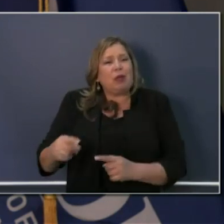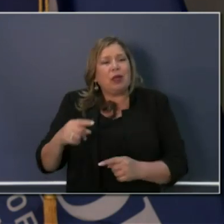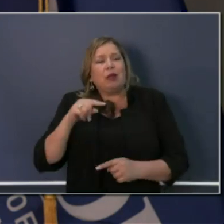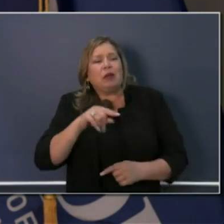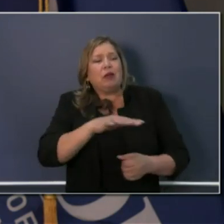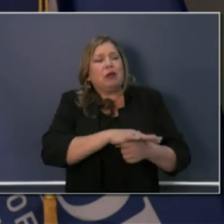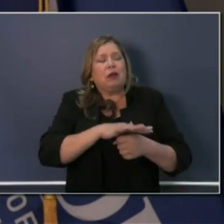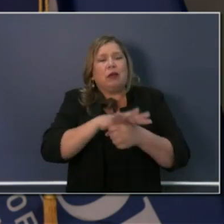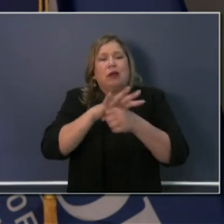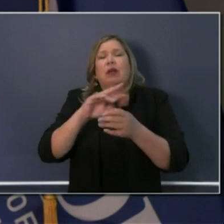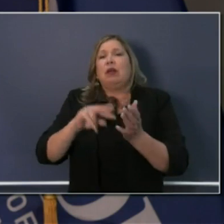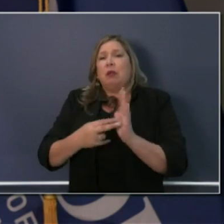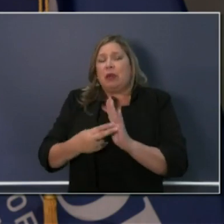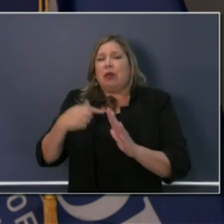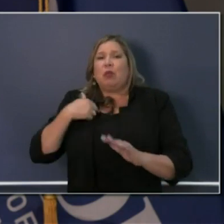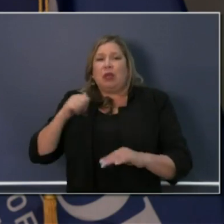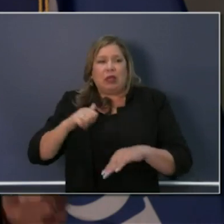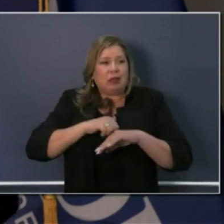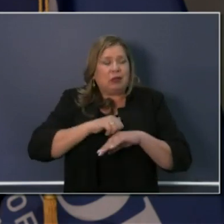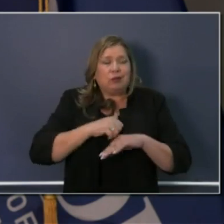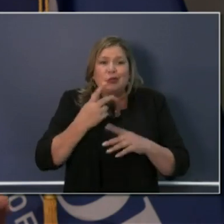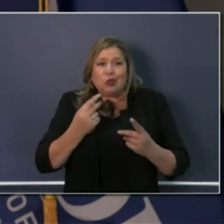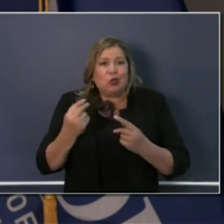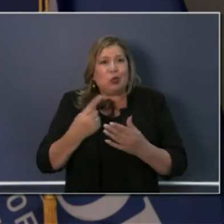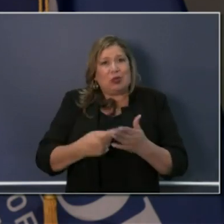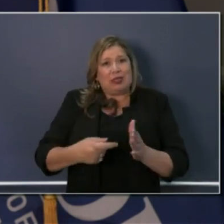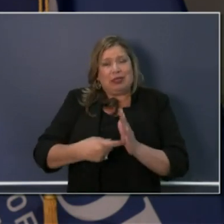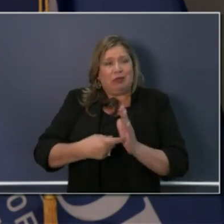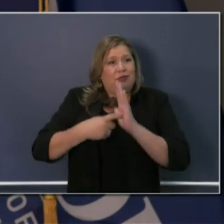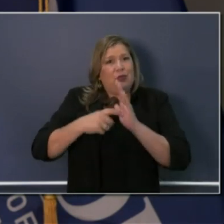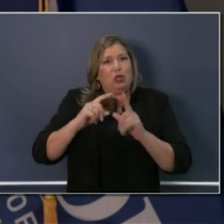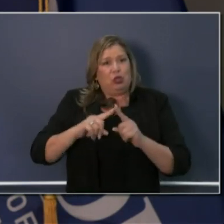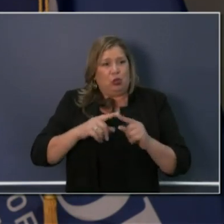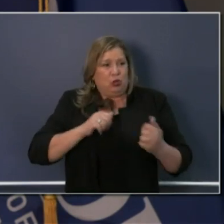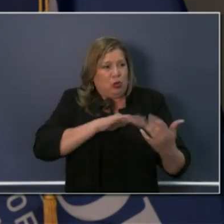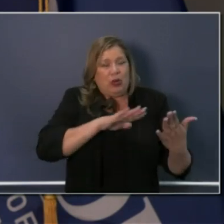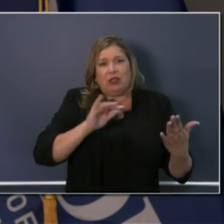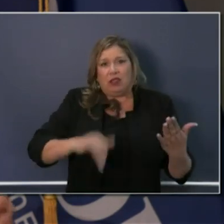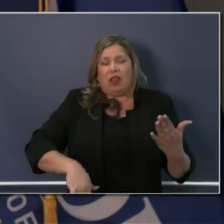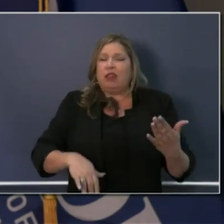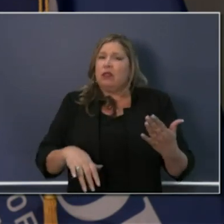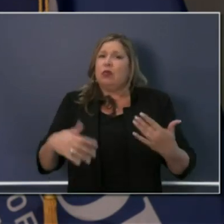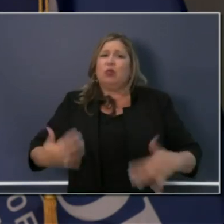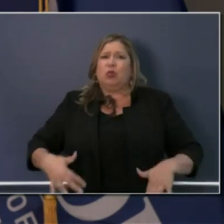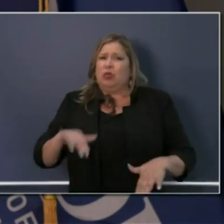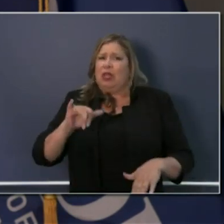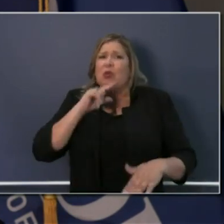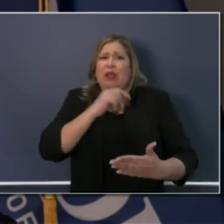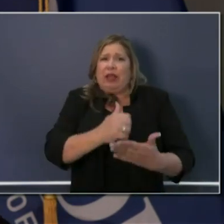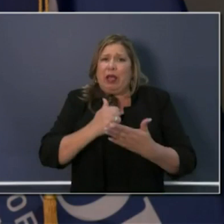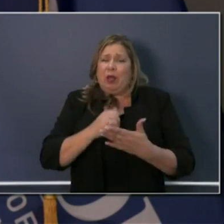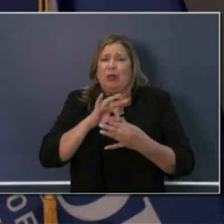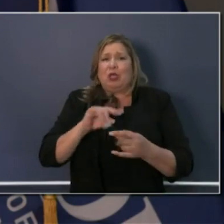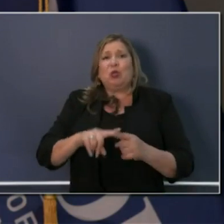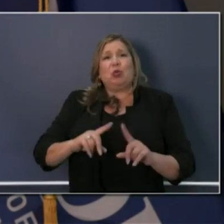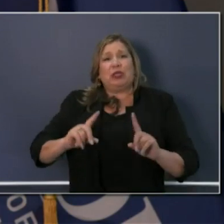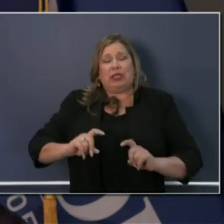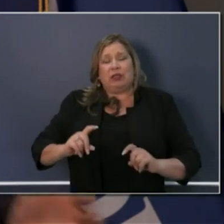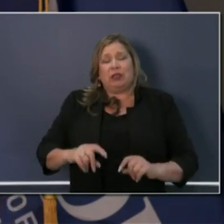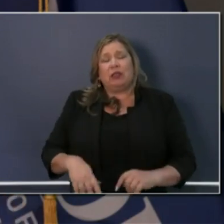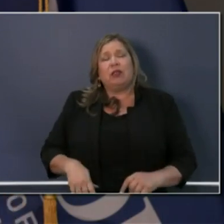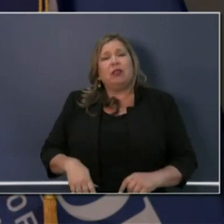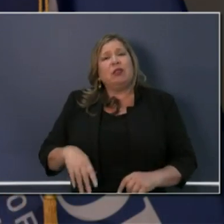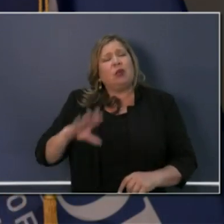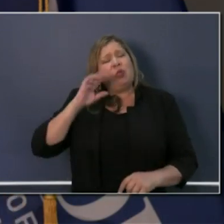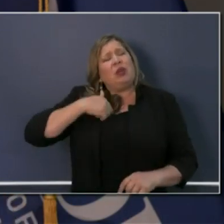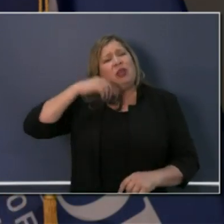to resource accordingly. That is very helpful from a testing protocol perspective. And while we want tests available to